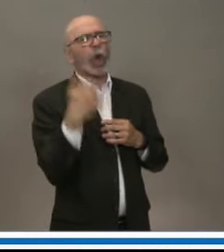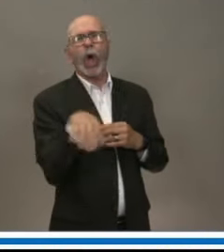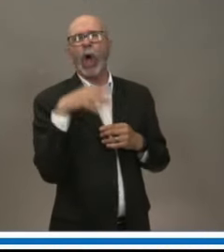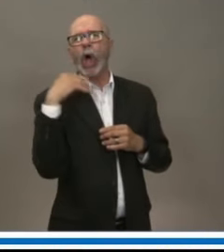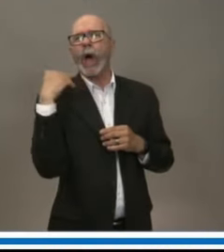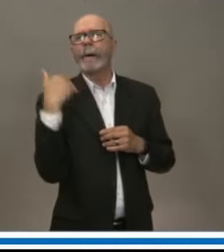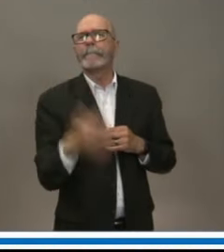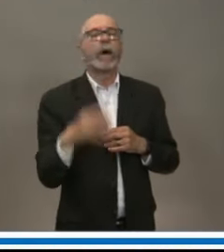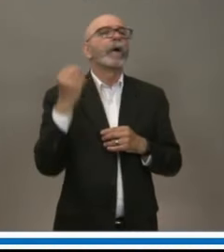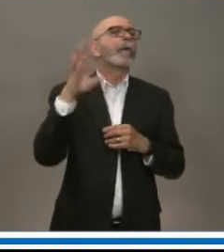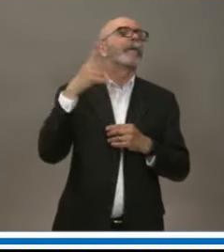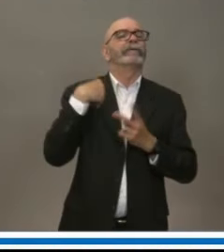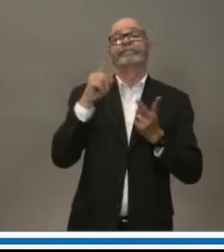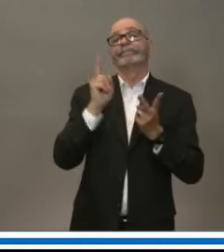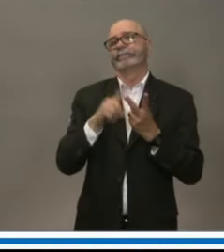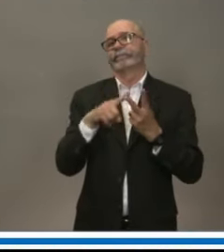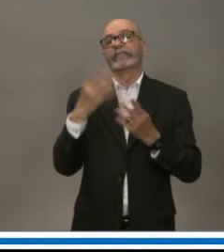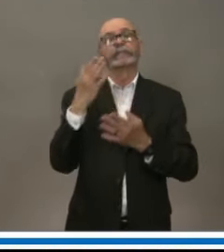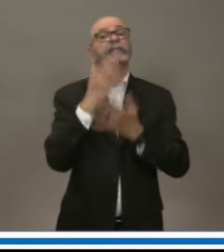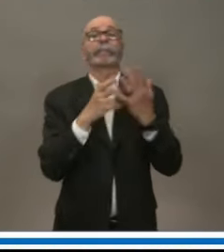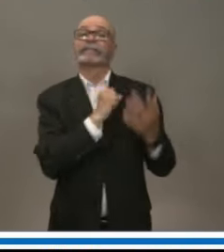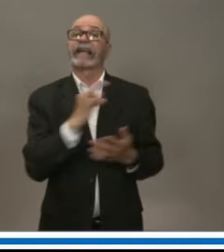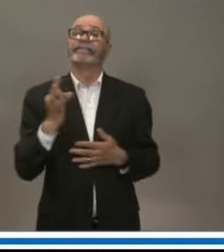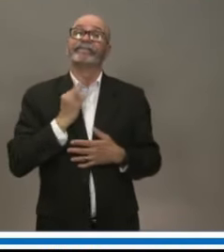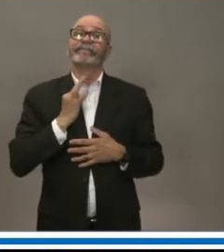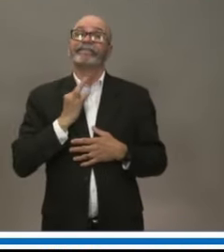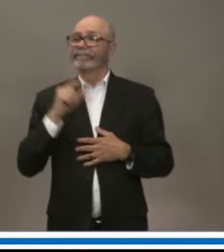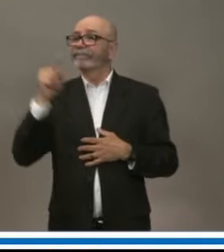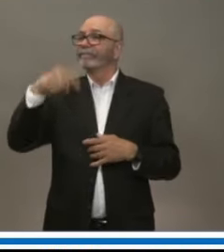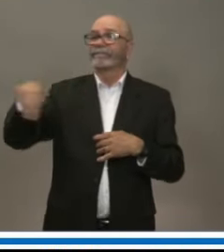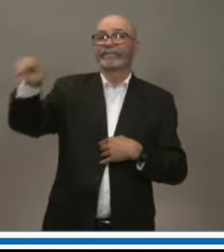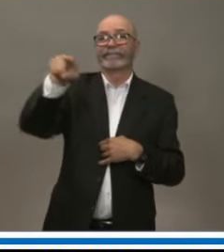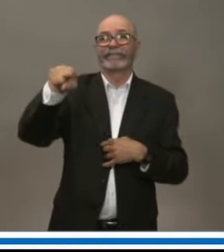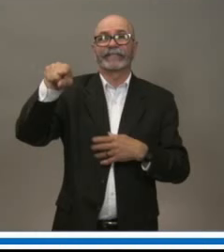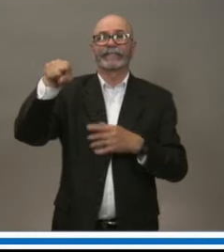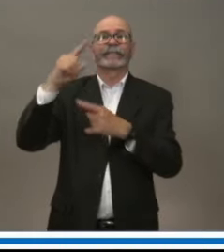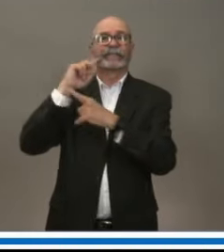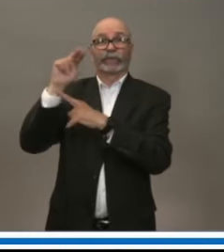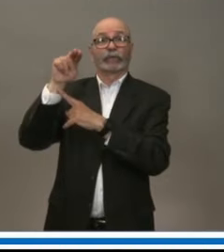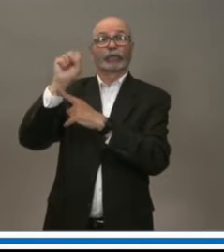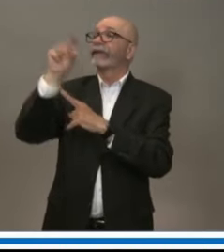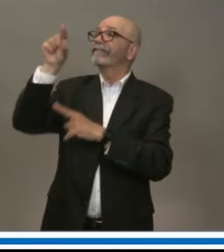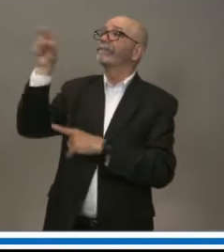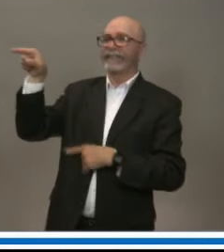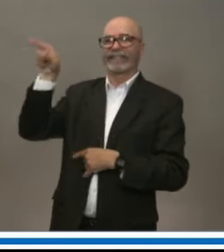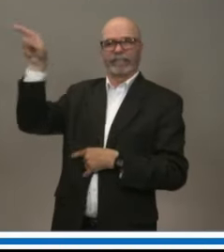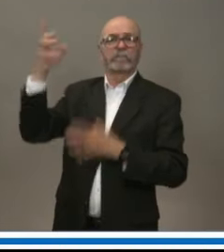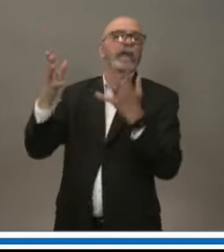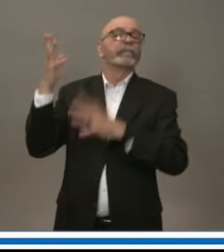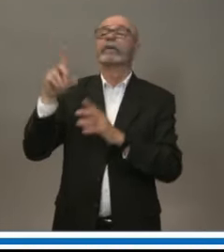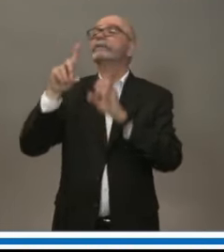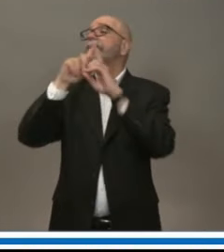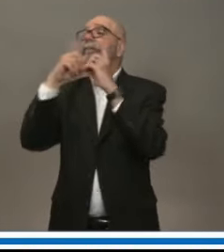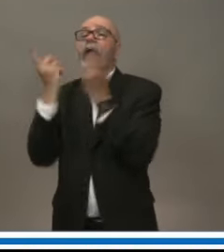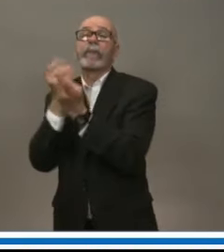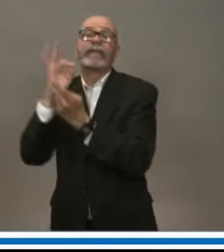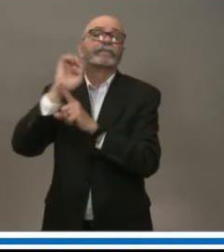compliance staff within the Nova Scotia government, whether it's through Department of Environment,